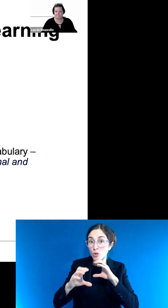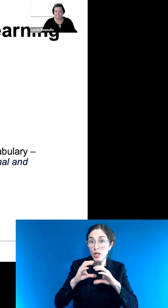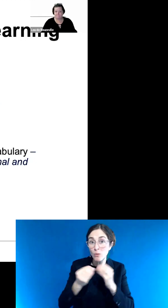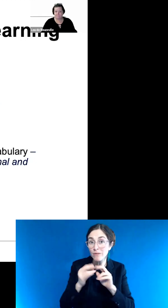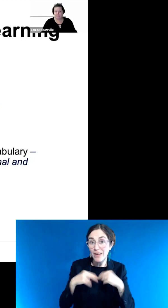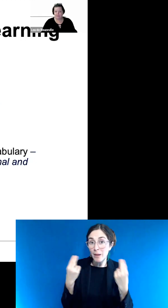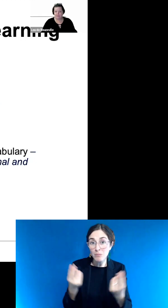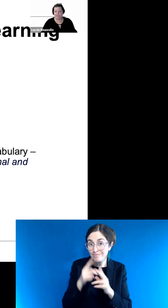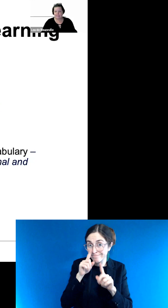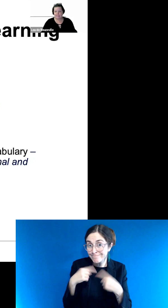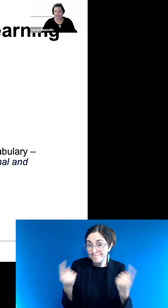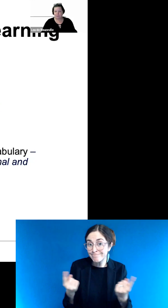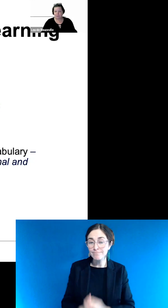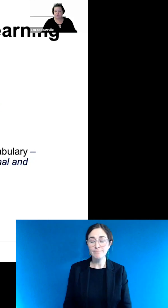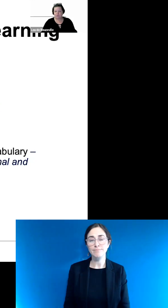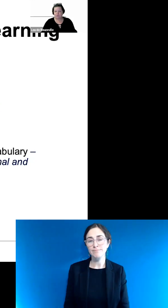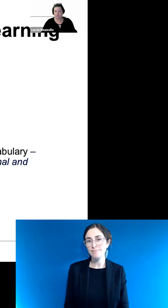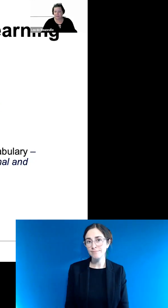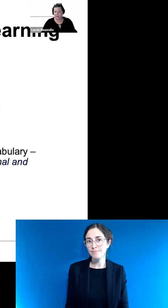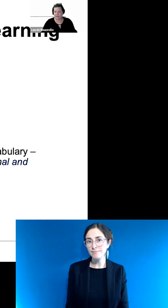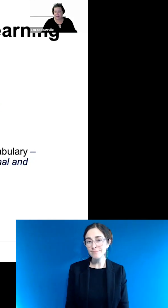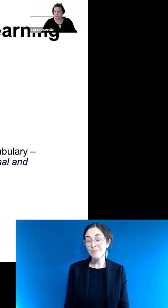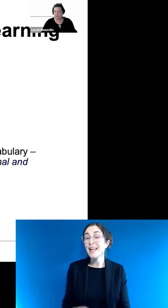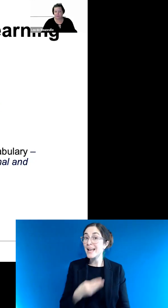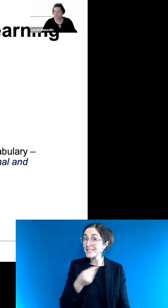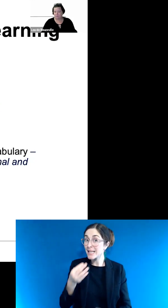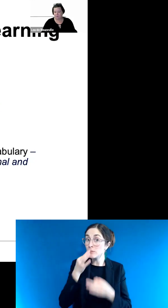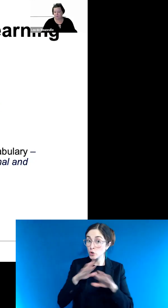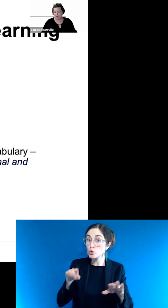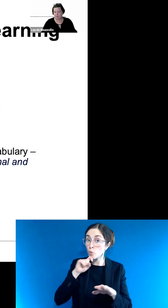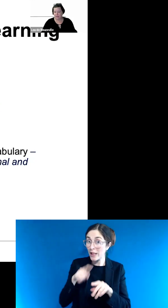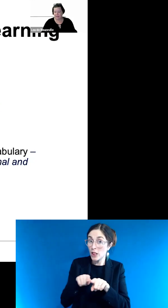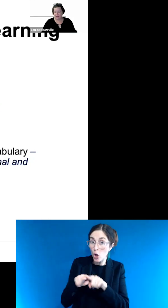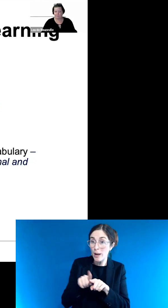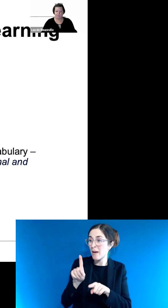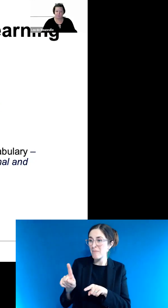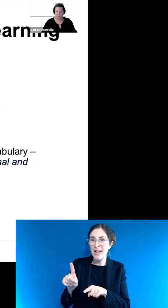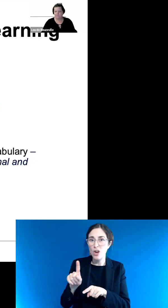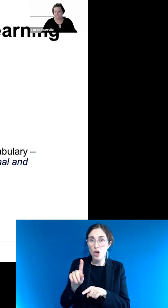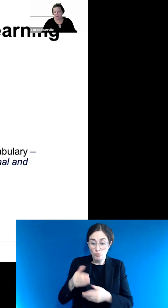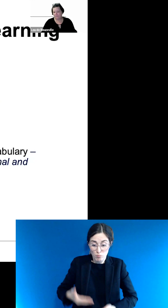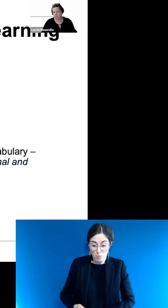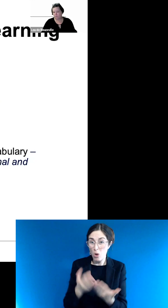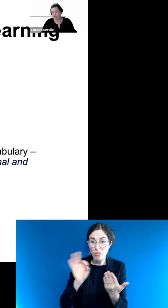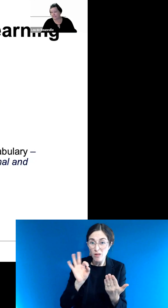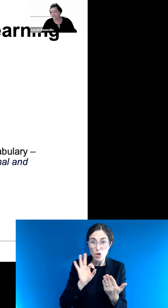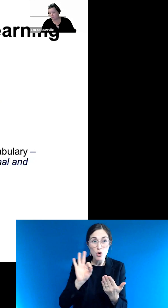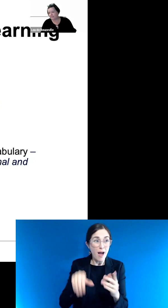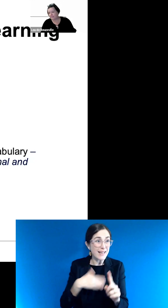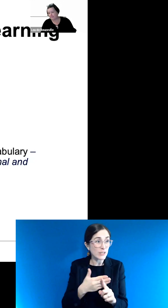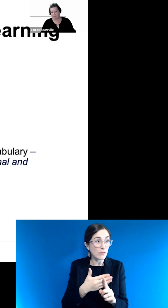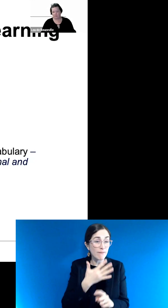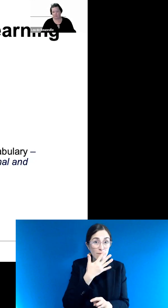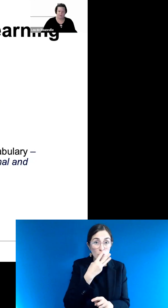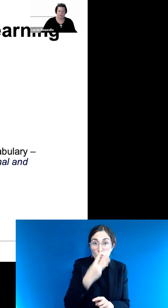family. Some children will get language, but not from birth, from 3 or 5 or 6